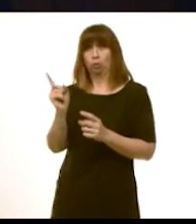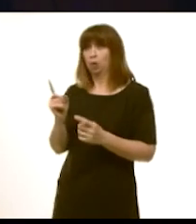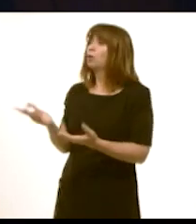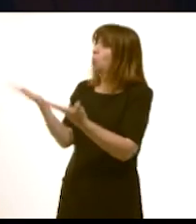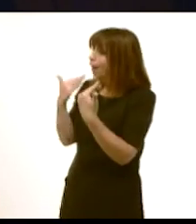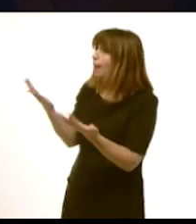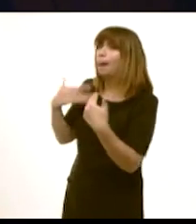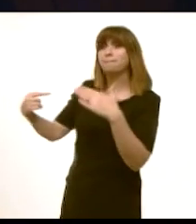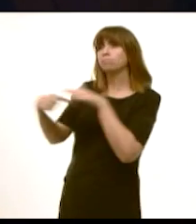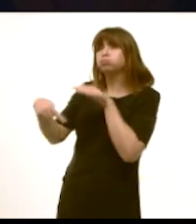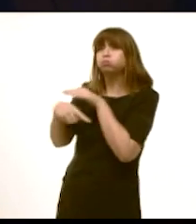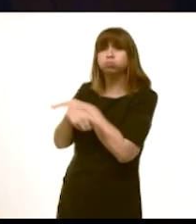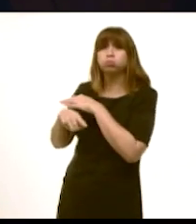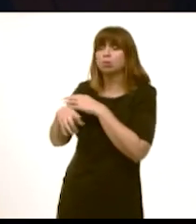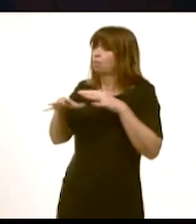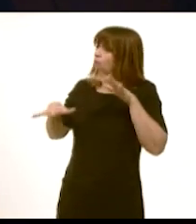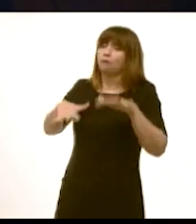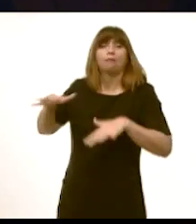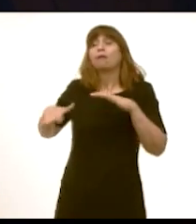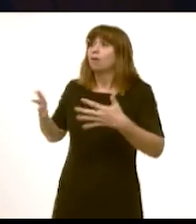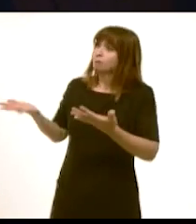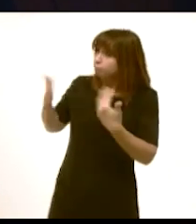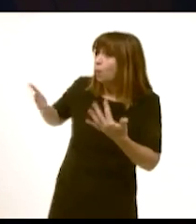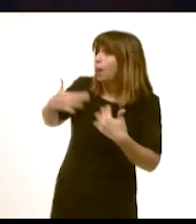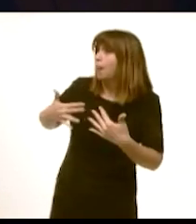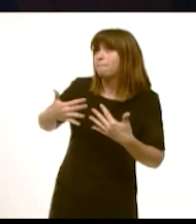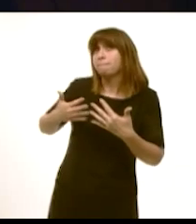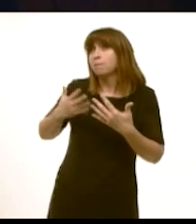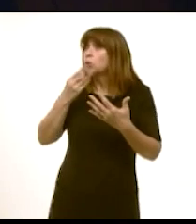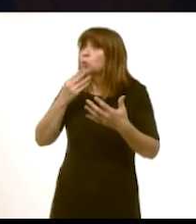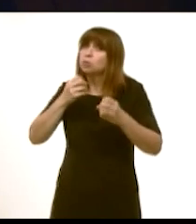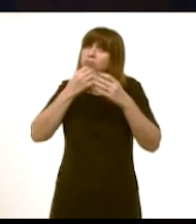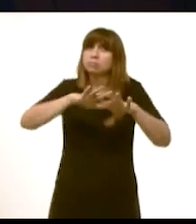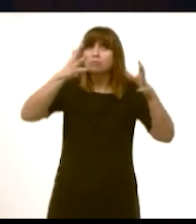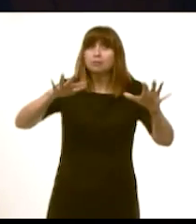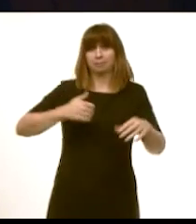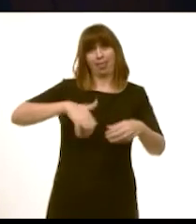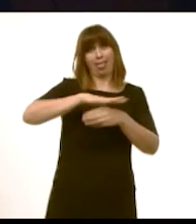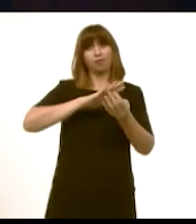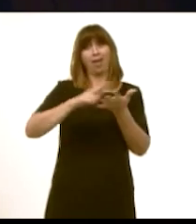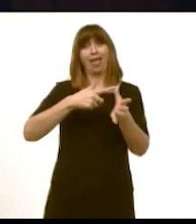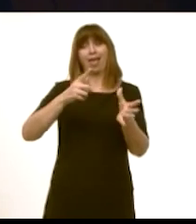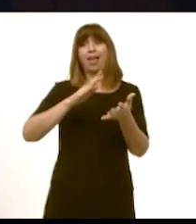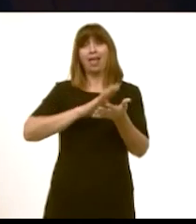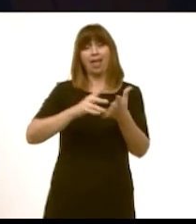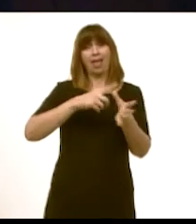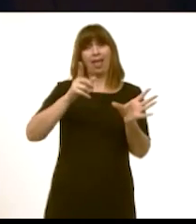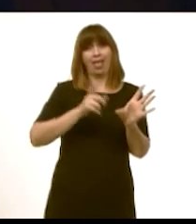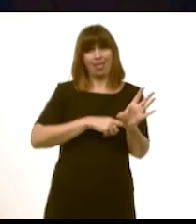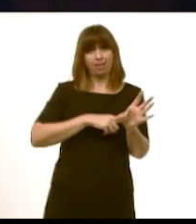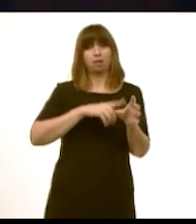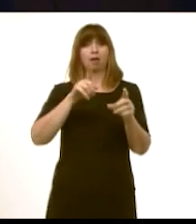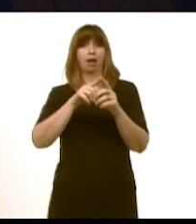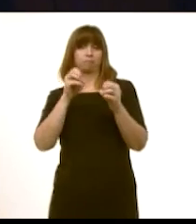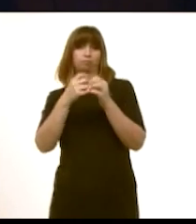reception programme for refugees coming to our country. In my own area, the Hay, Brecon and Talgarth Sanctuary for